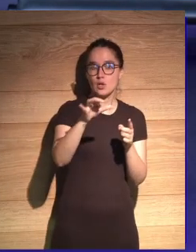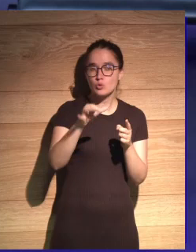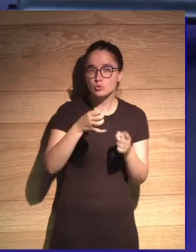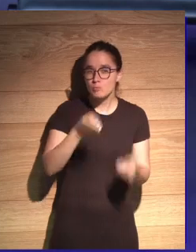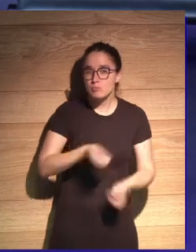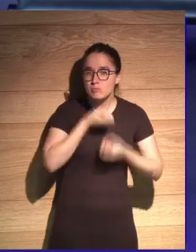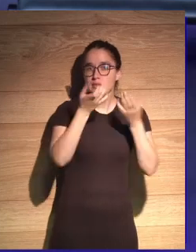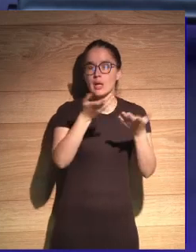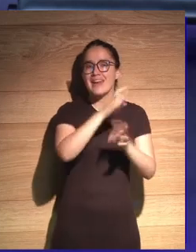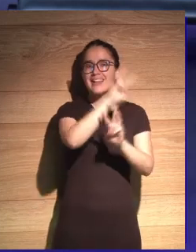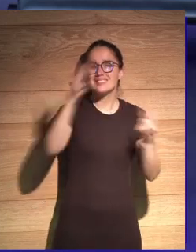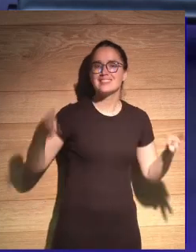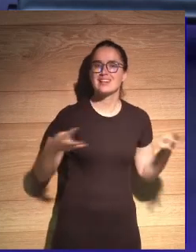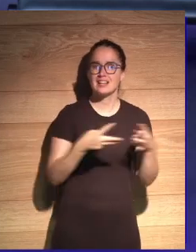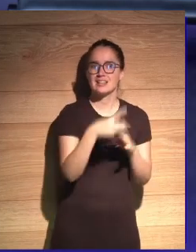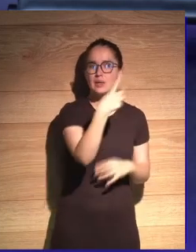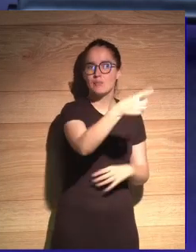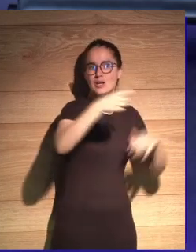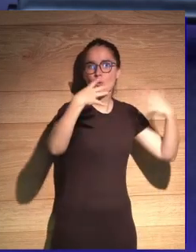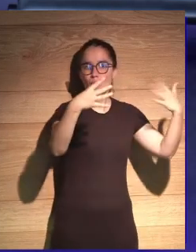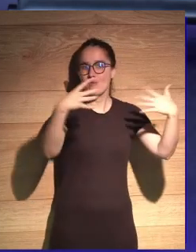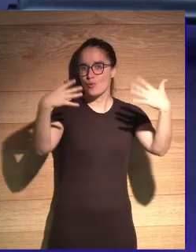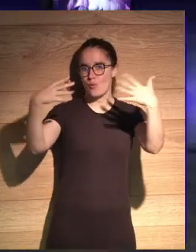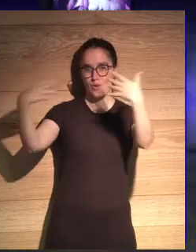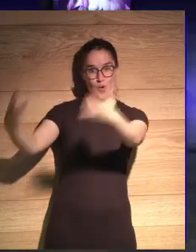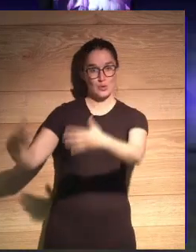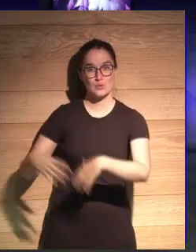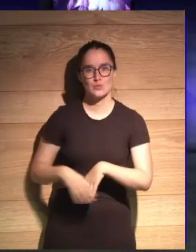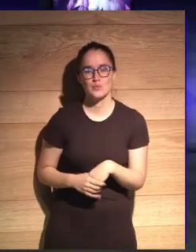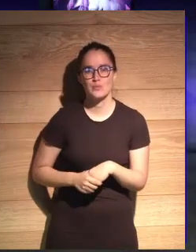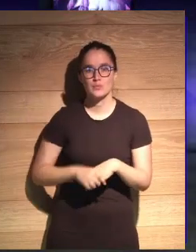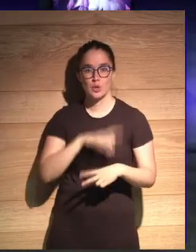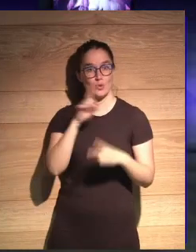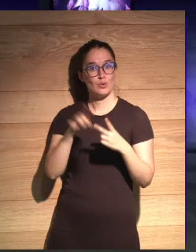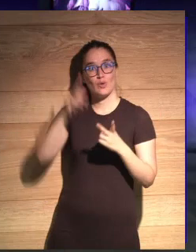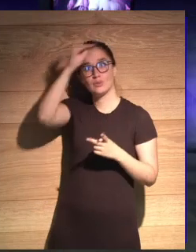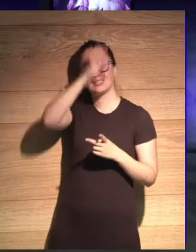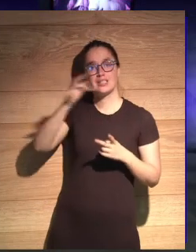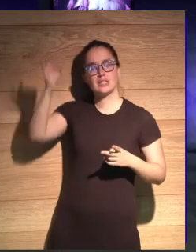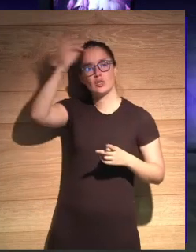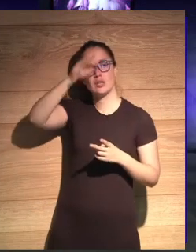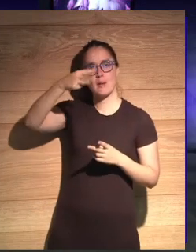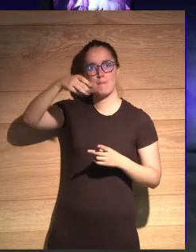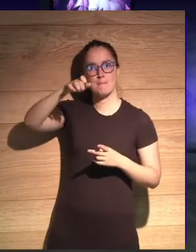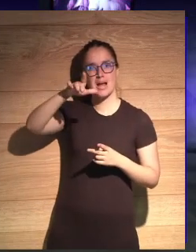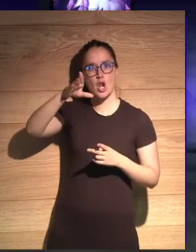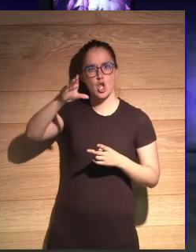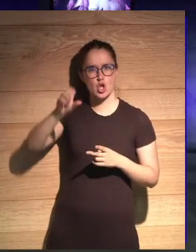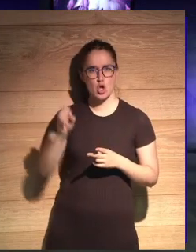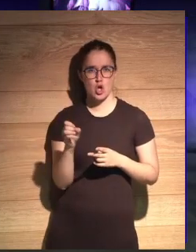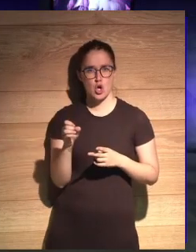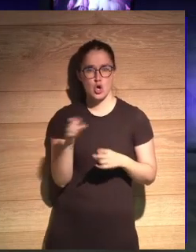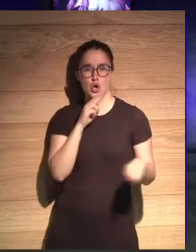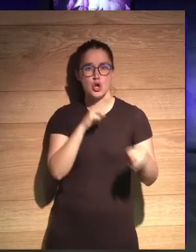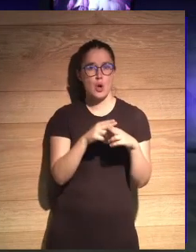prove its existence. The first mentions of Polybius were found in internet in 1998.